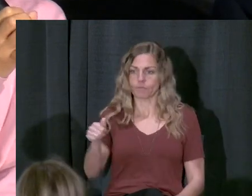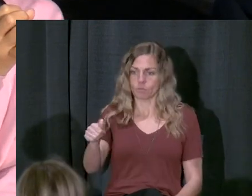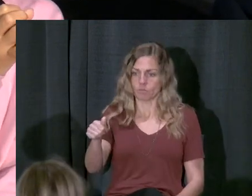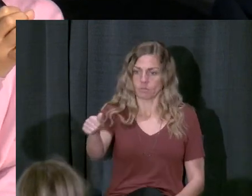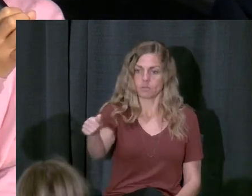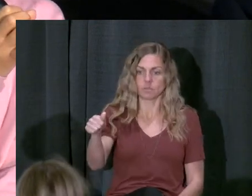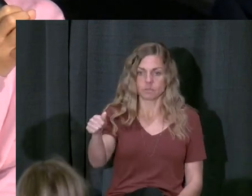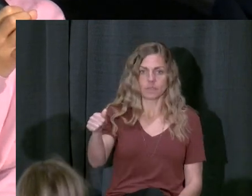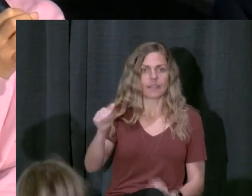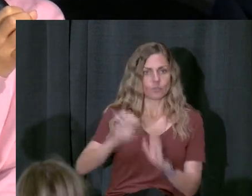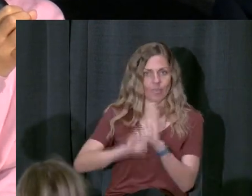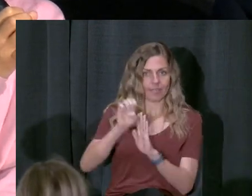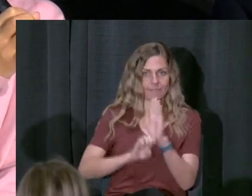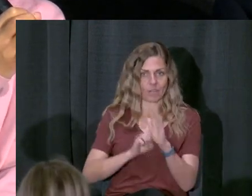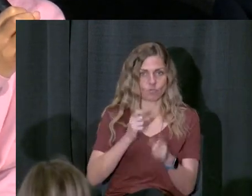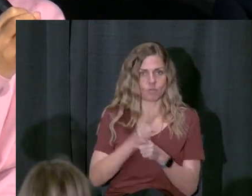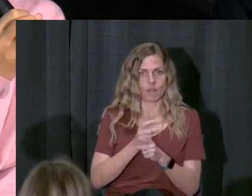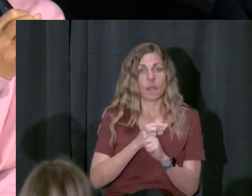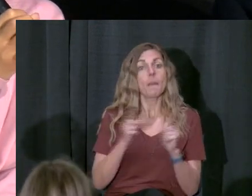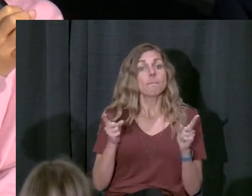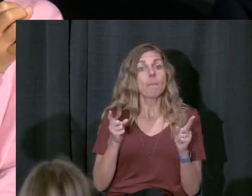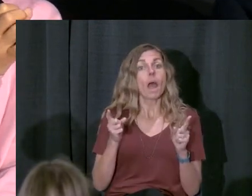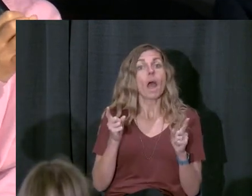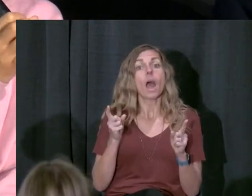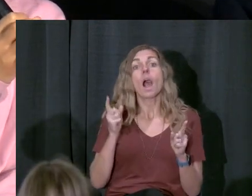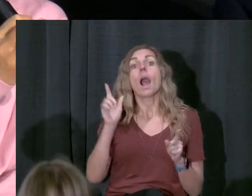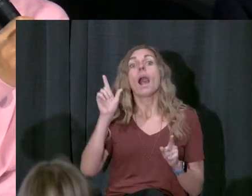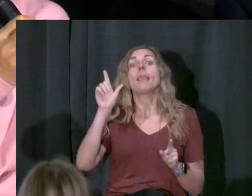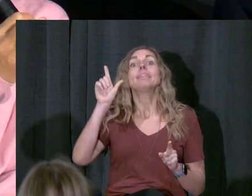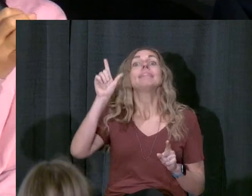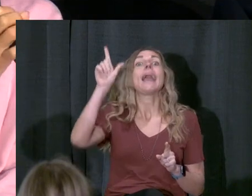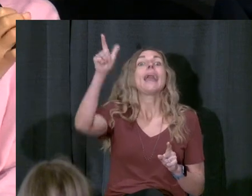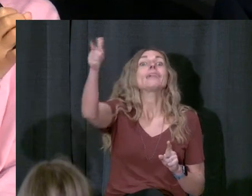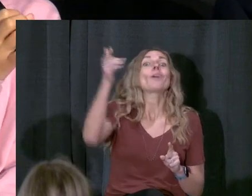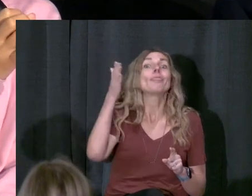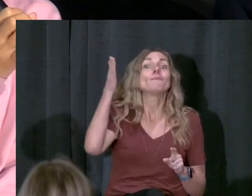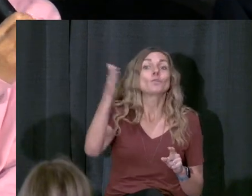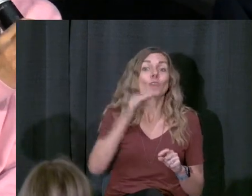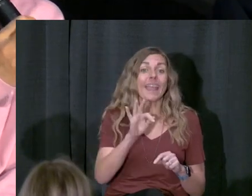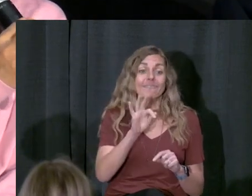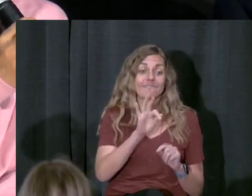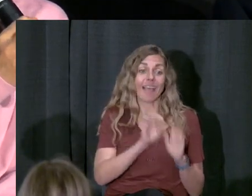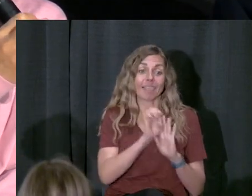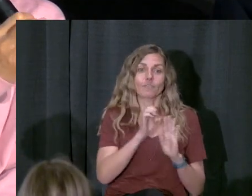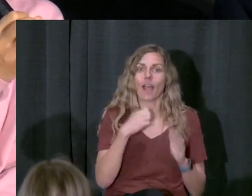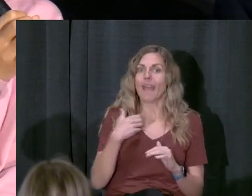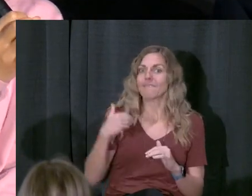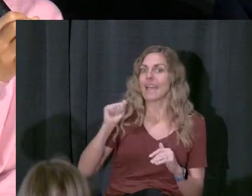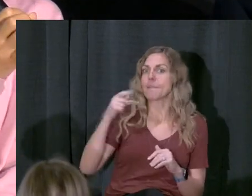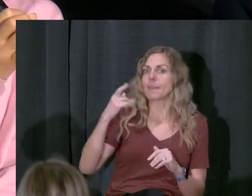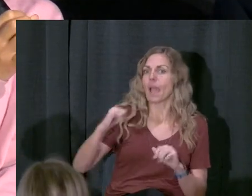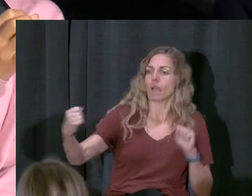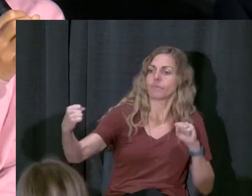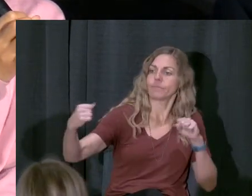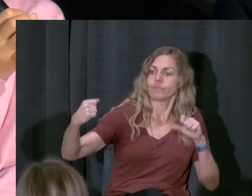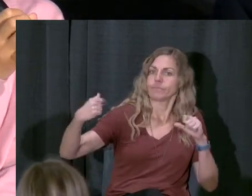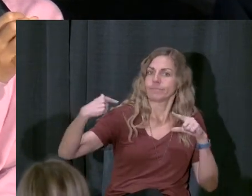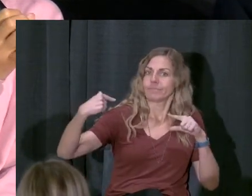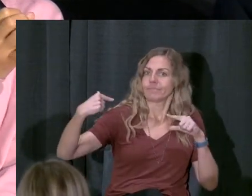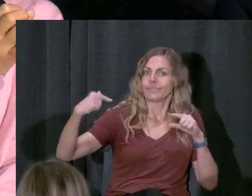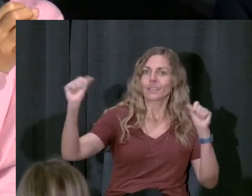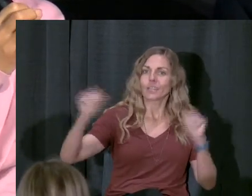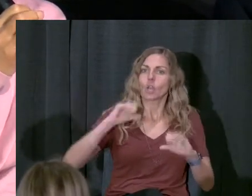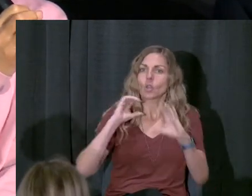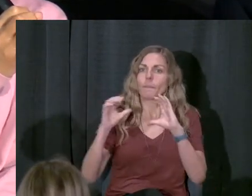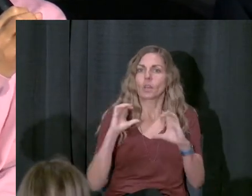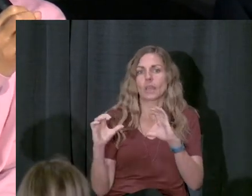if the elevator has an API that robot can directly communicate, then, you